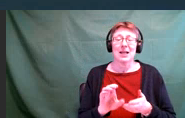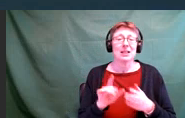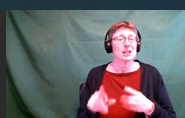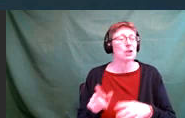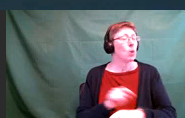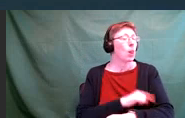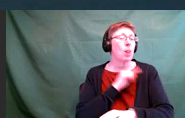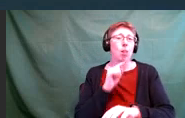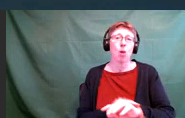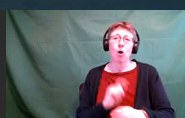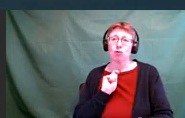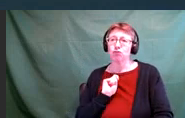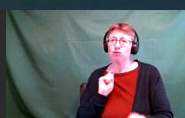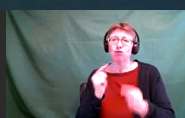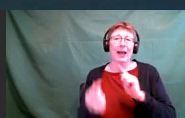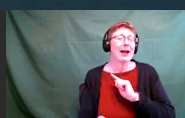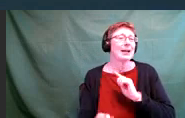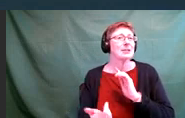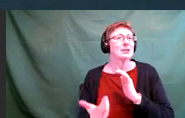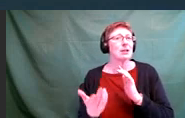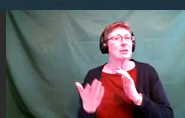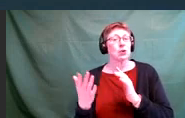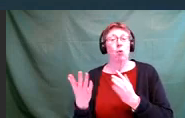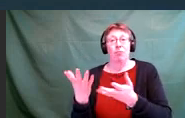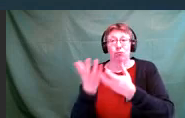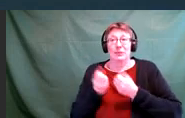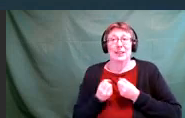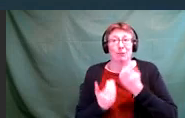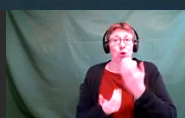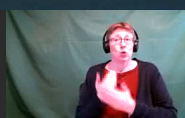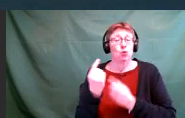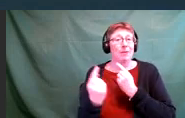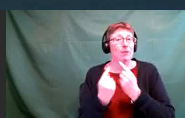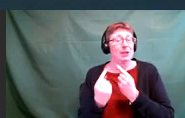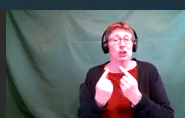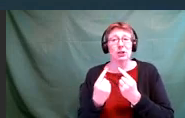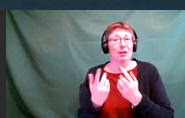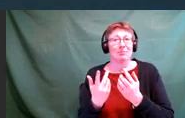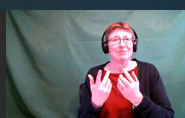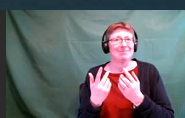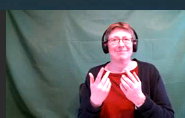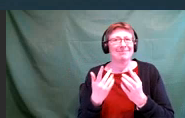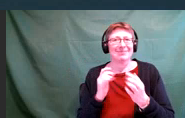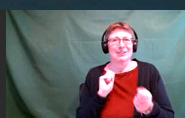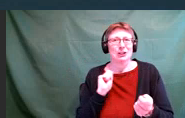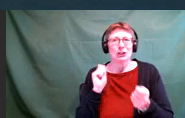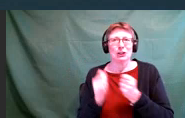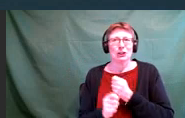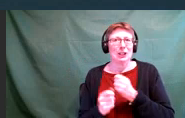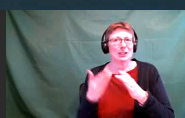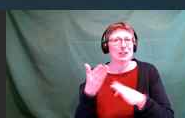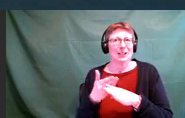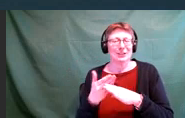new information, and that leads to an underreaction in the share return.